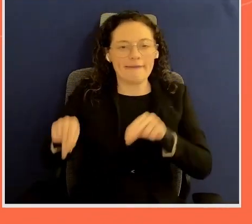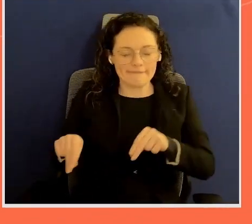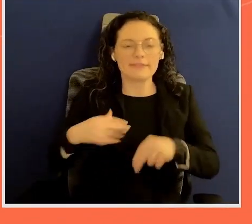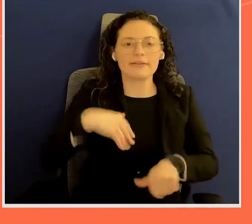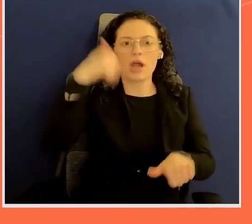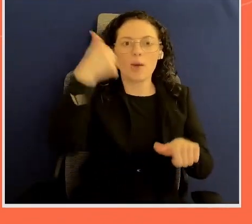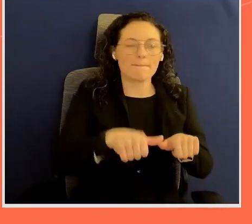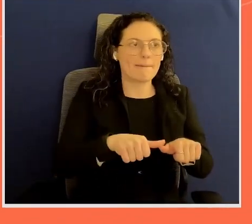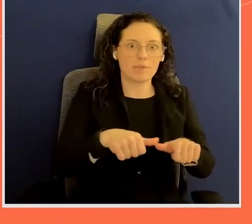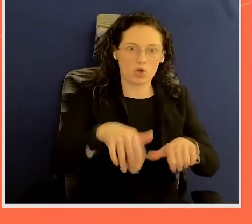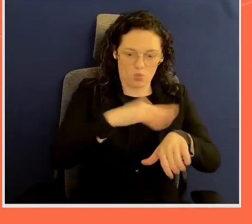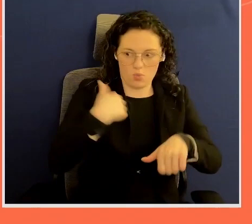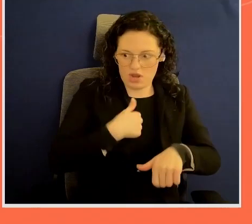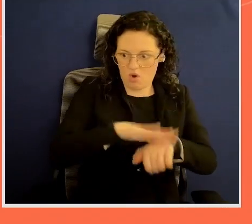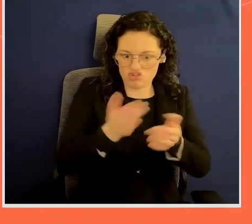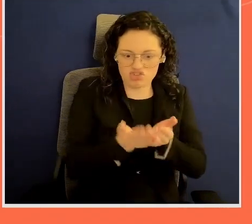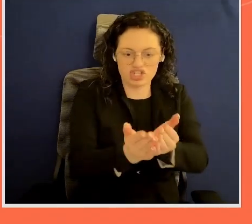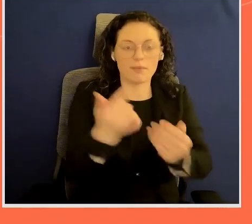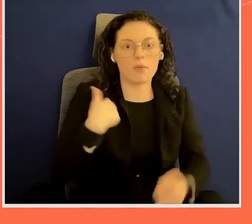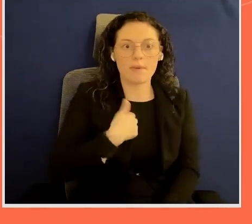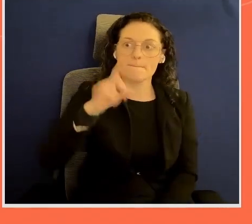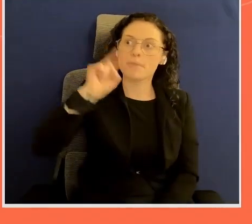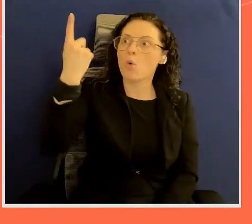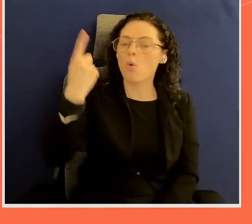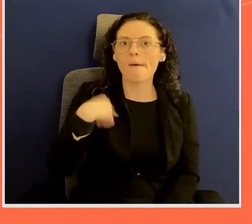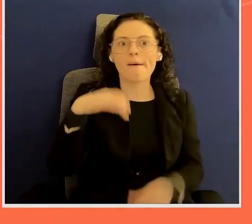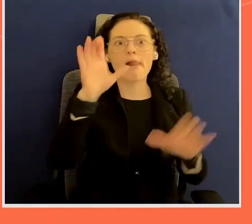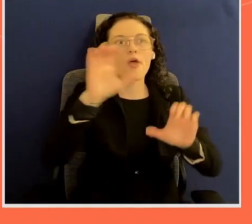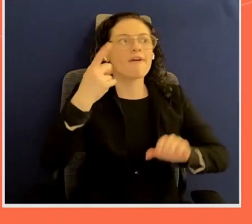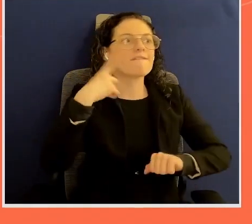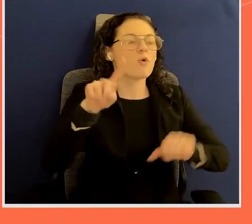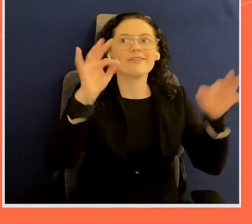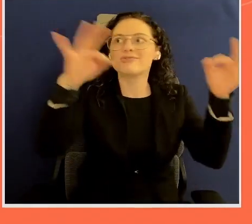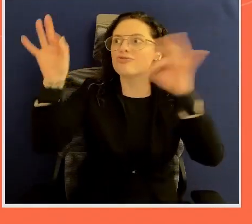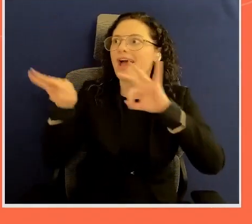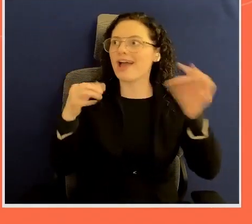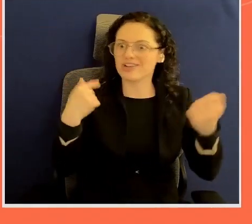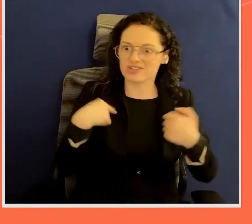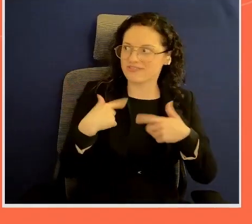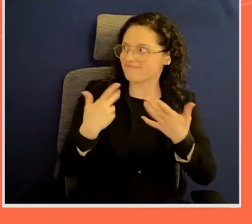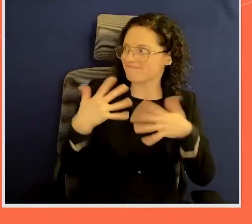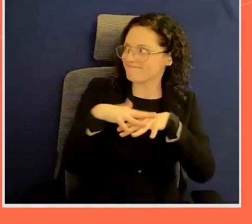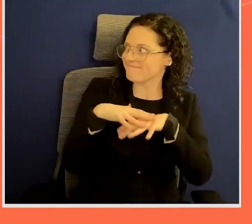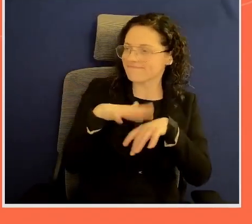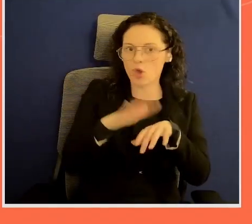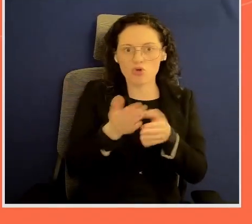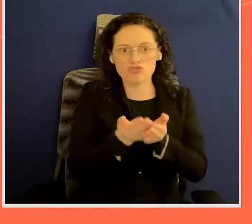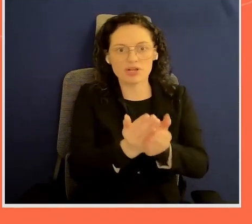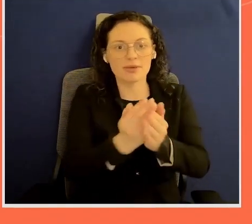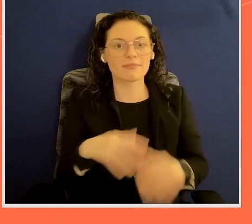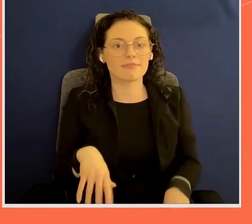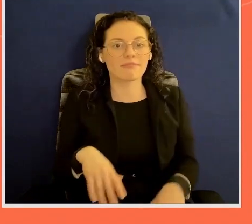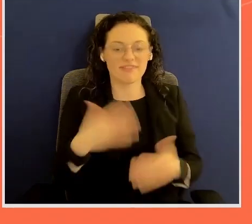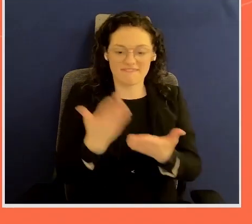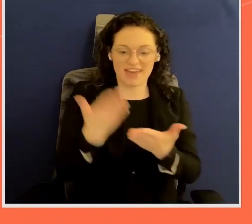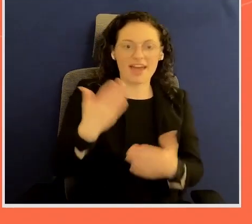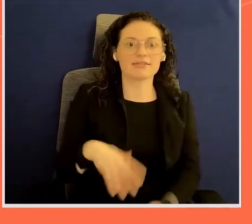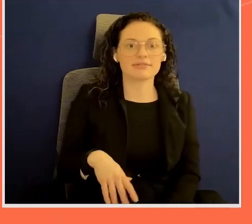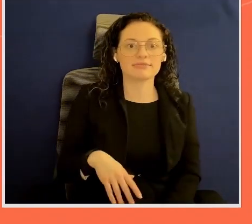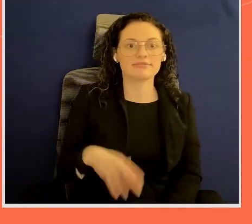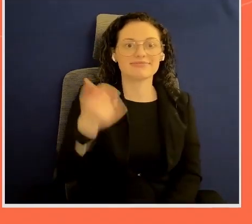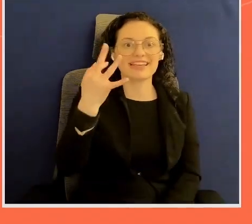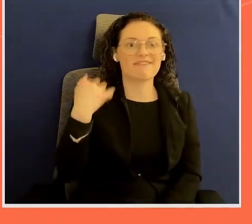Yes, we are making progress, but, and even as we acknowledge that so much is happening around the world,